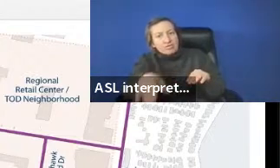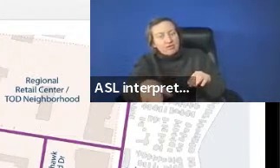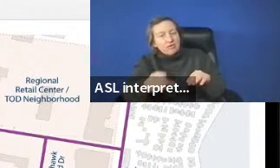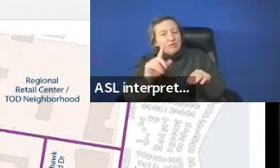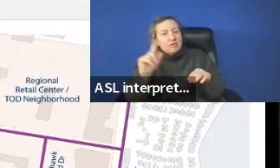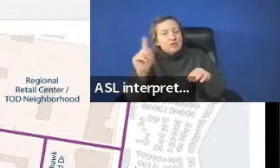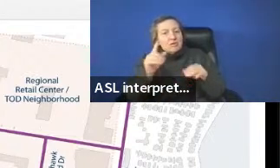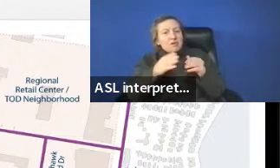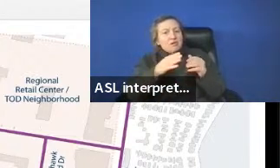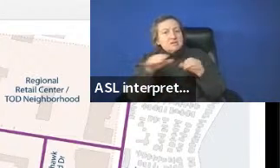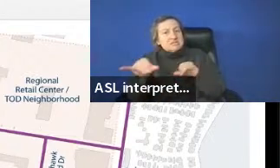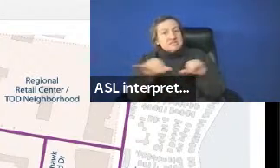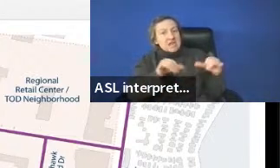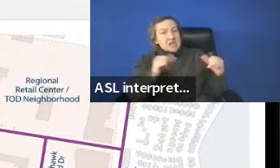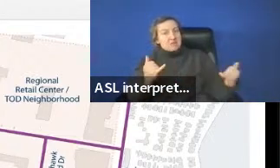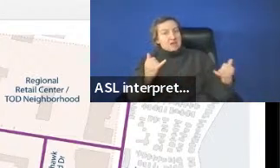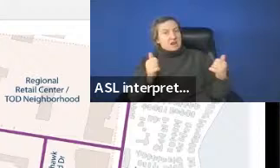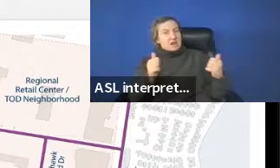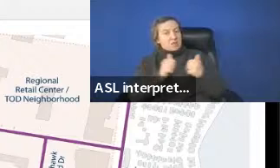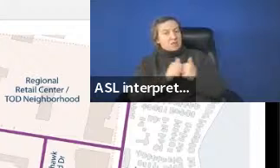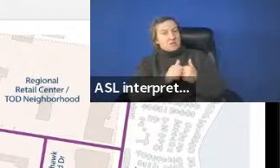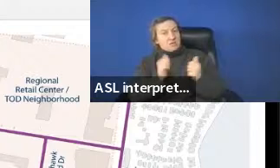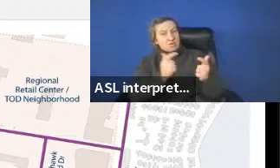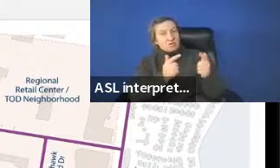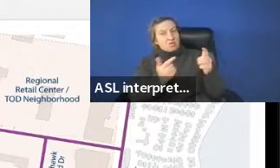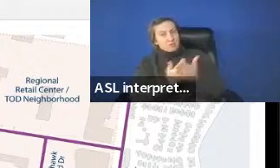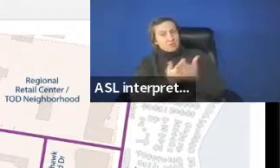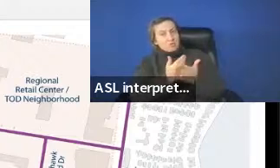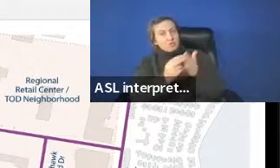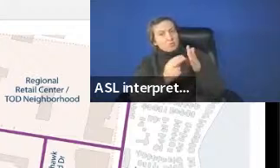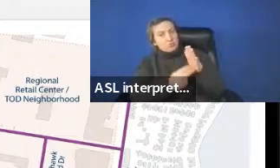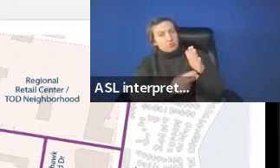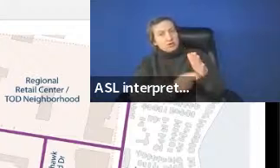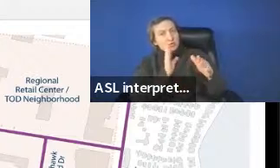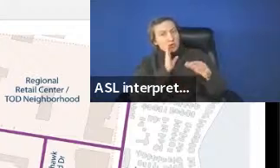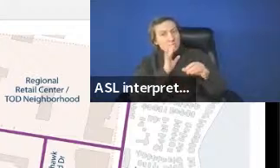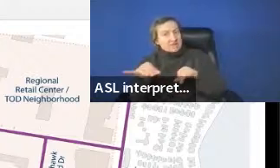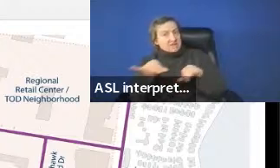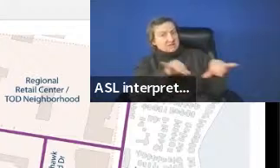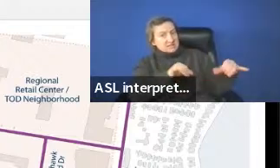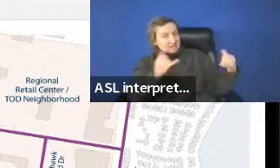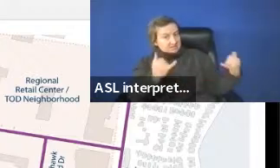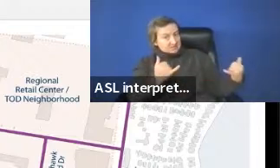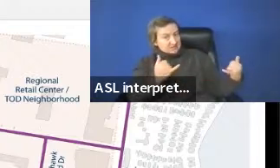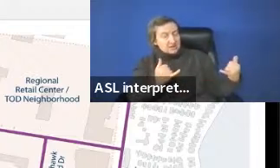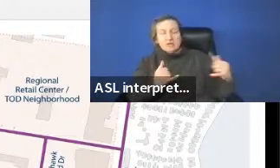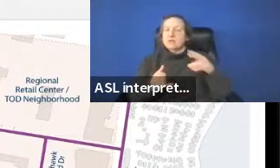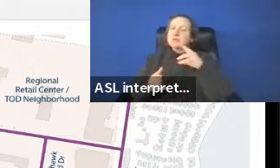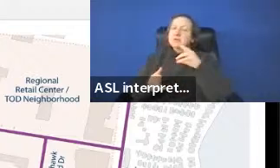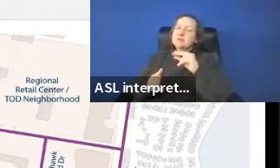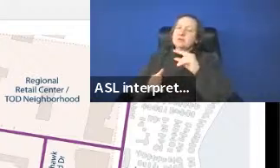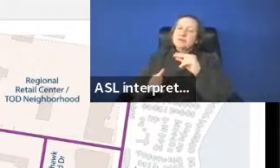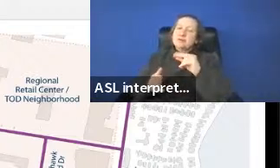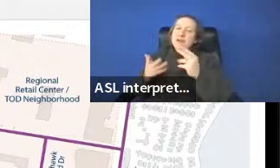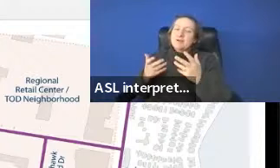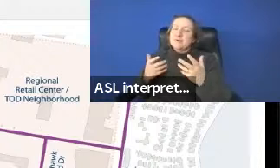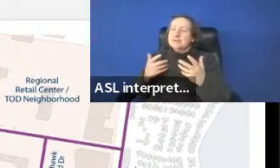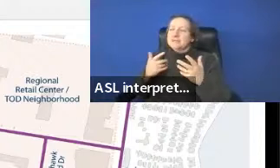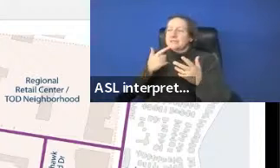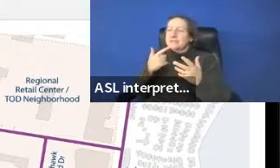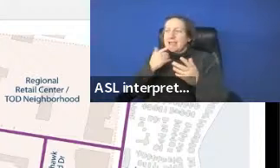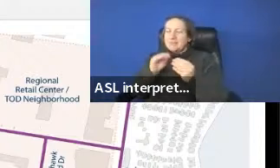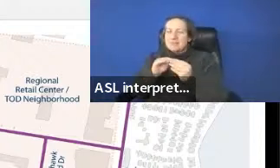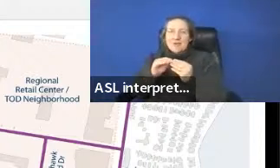same as we are now with all the new bridges will be substantially the same as we are now. No, I was going to continue a little bit in